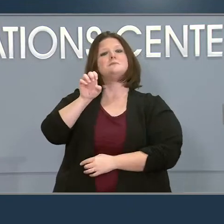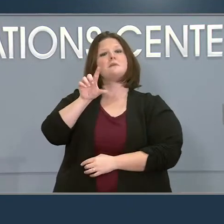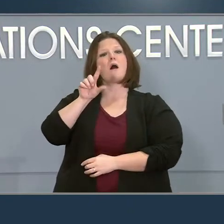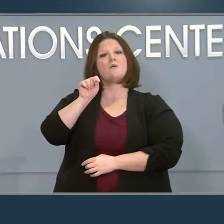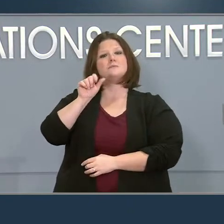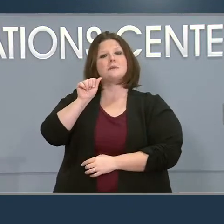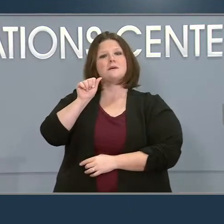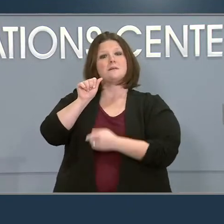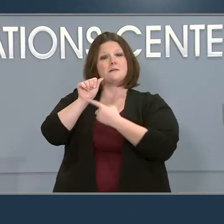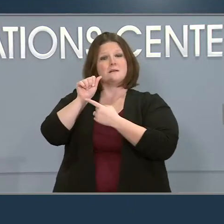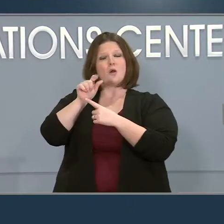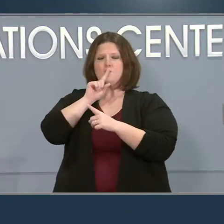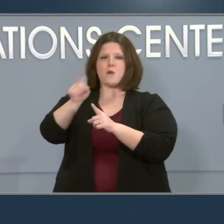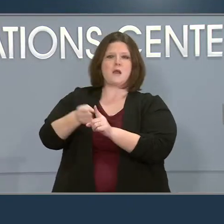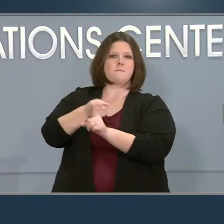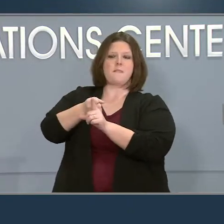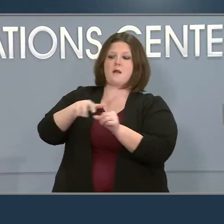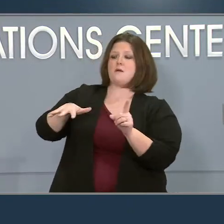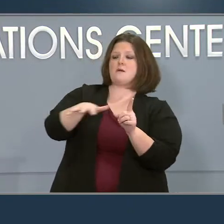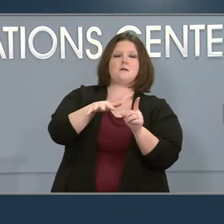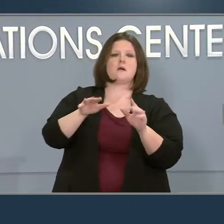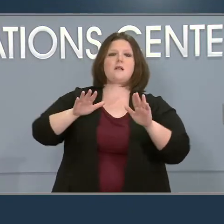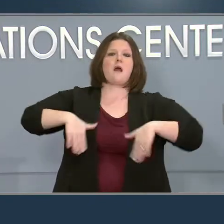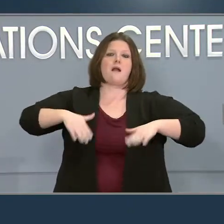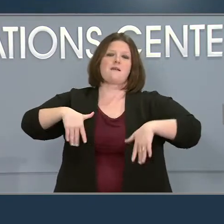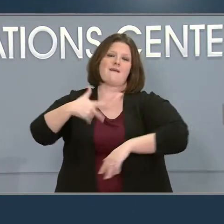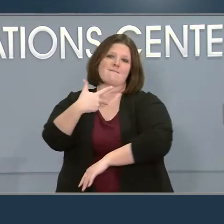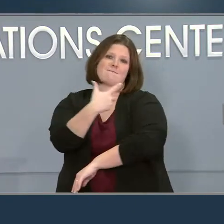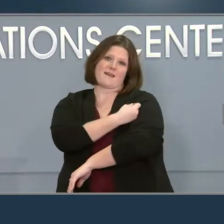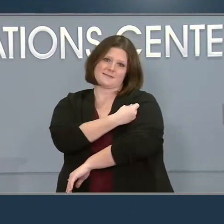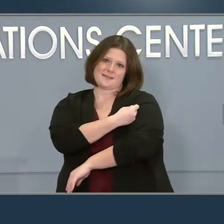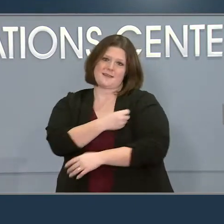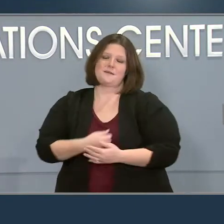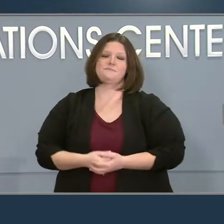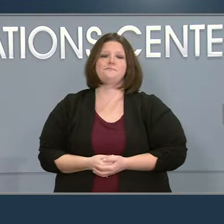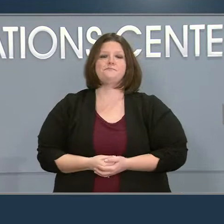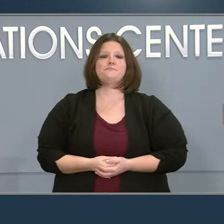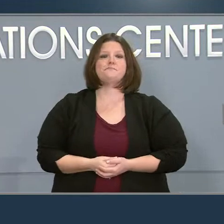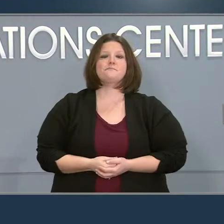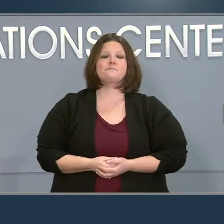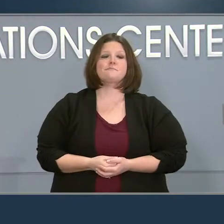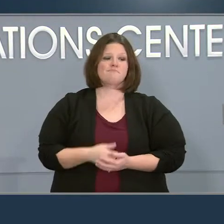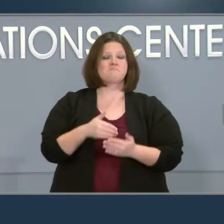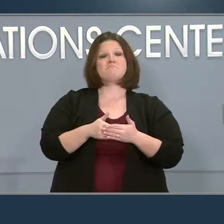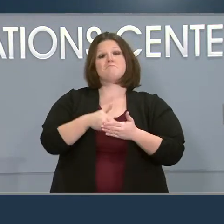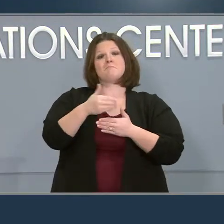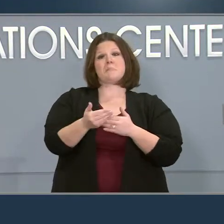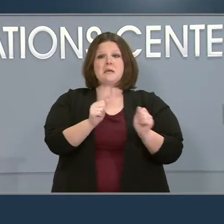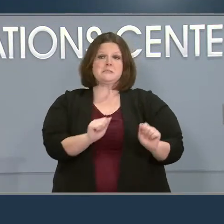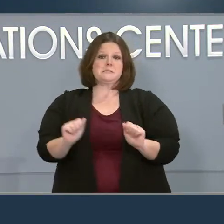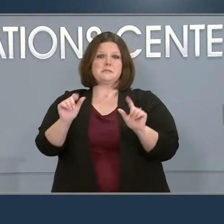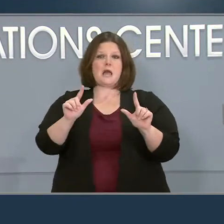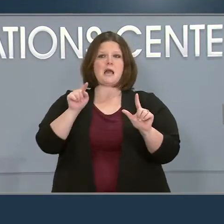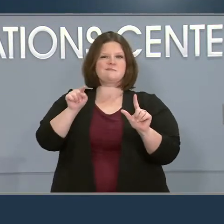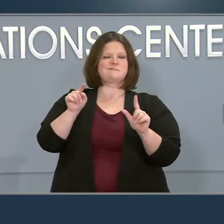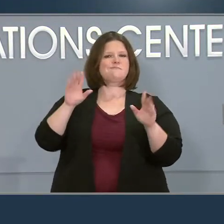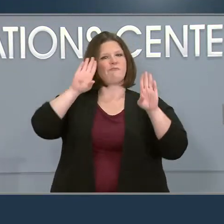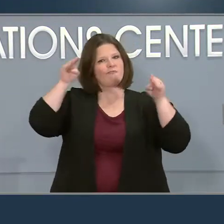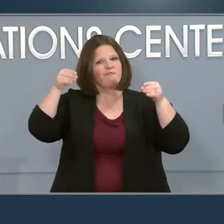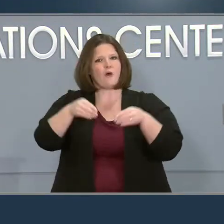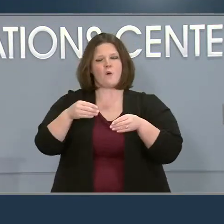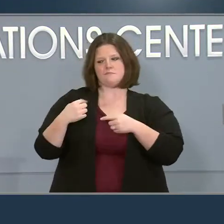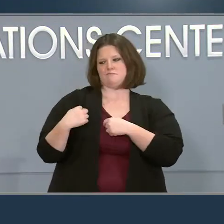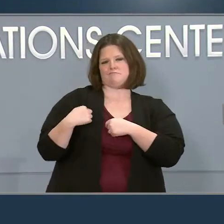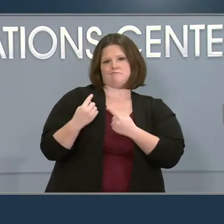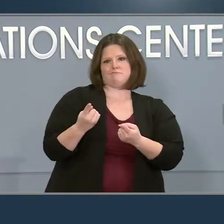people who were not vaccinated. But let's zoom in and look at the last few weeks of cases. On this graph, we're